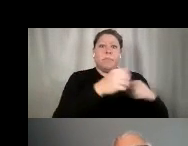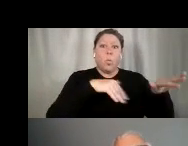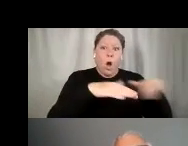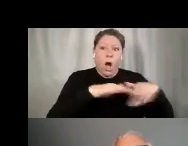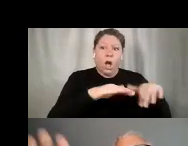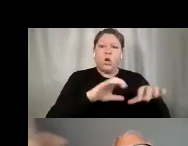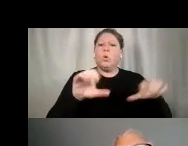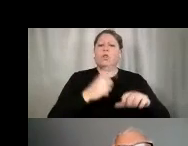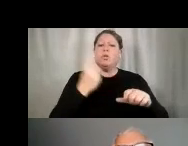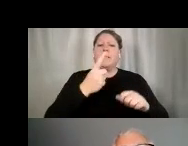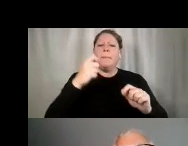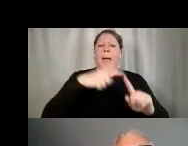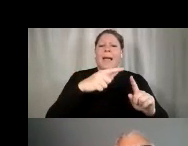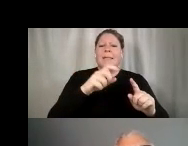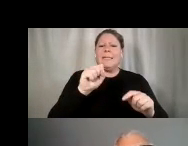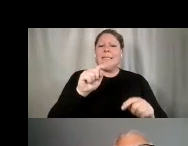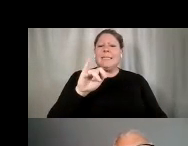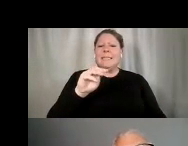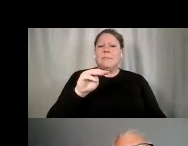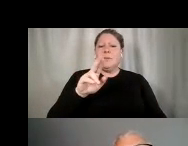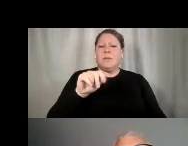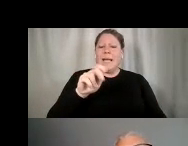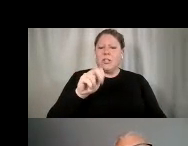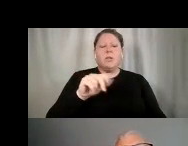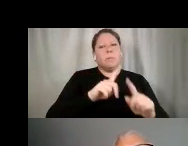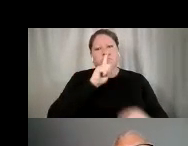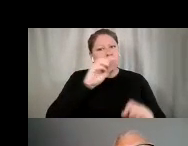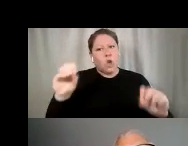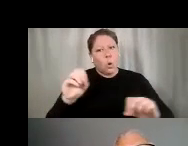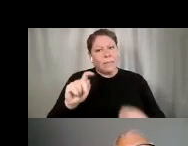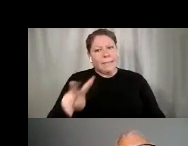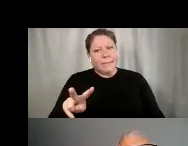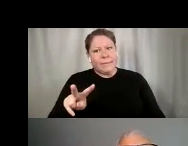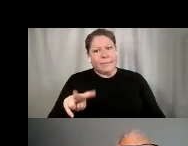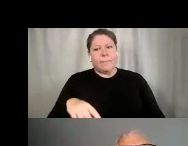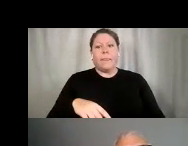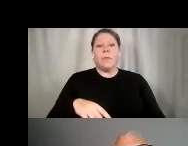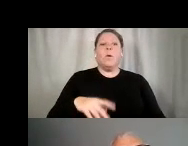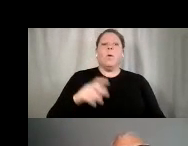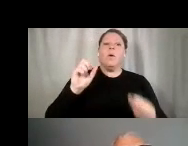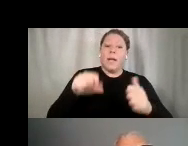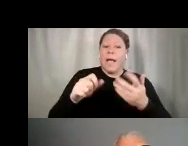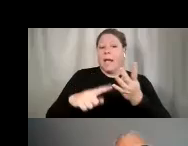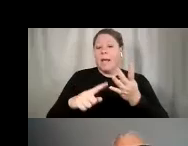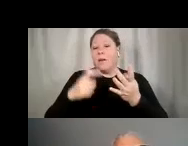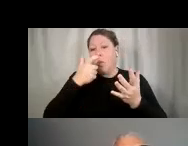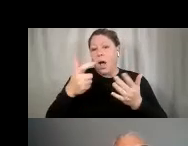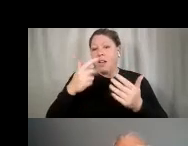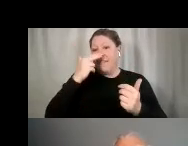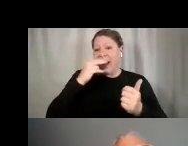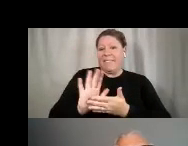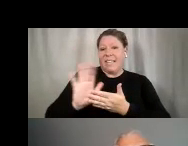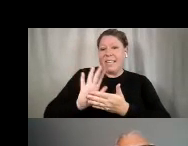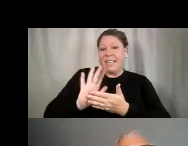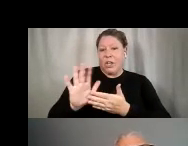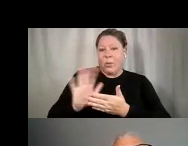mildly stimulated that isn't TV, or watching a funny video. This is the idea that